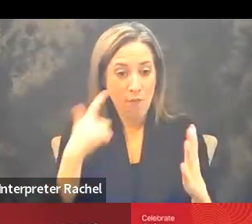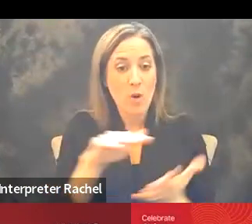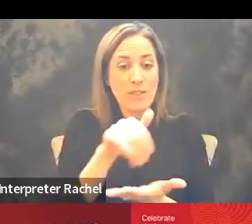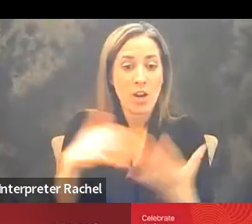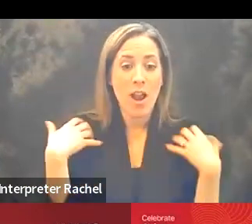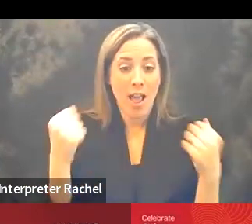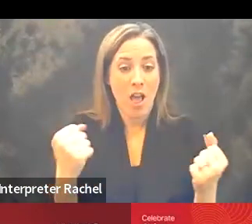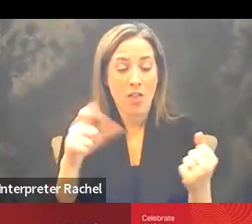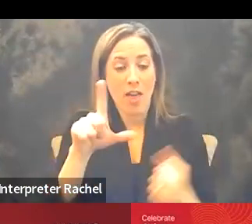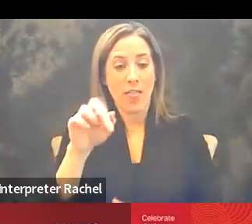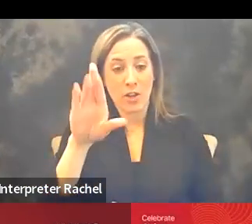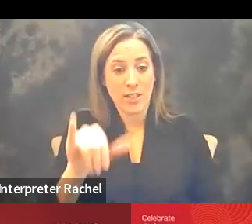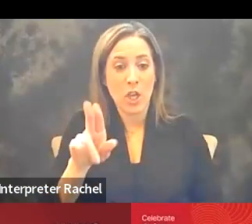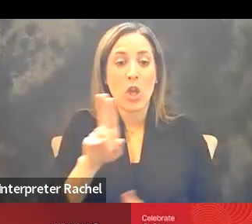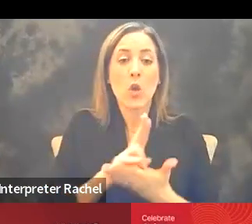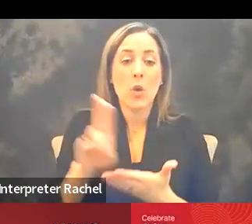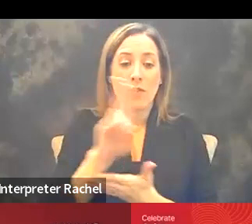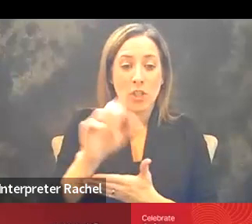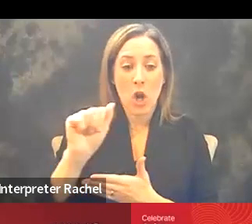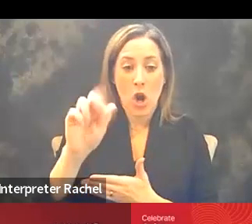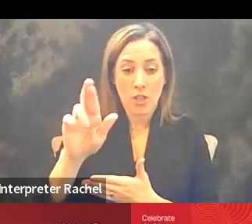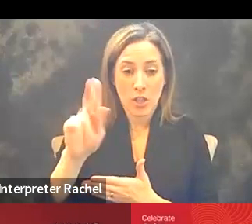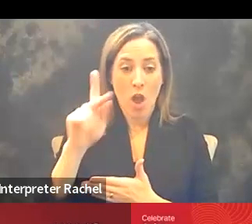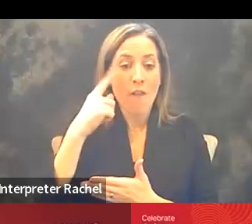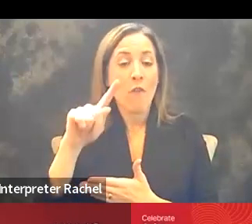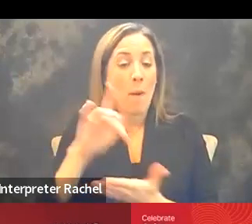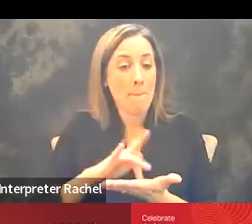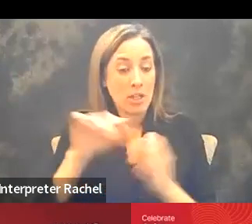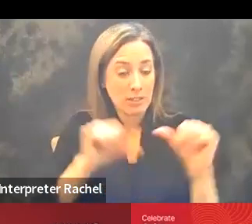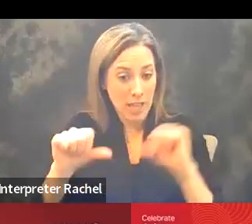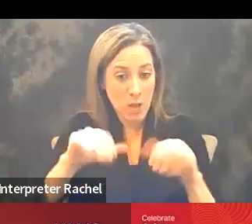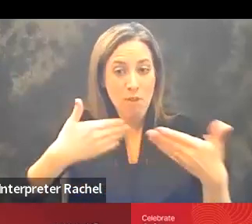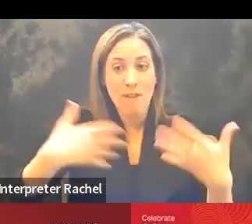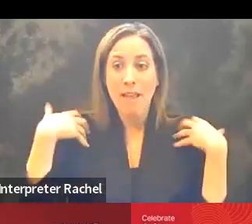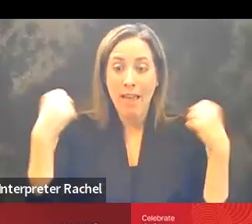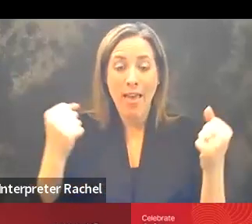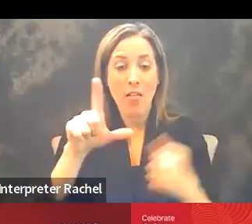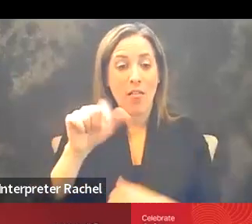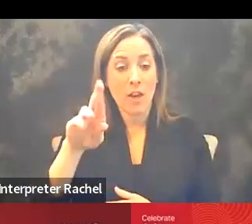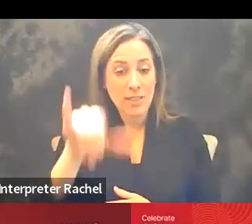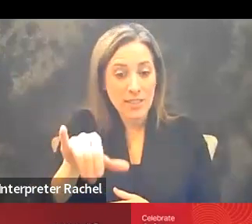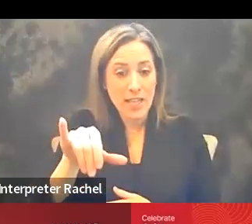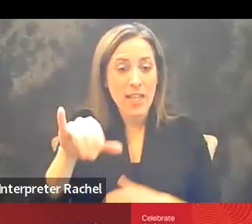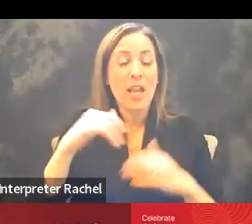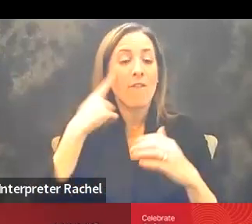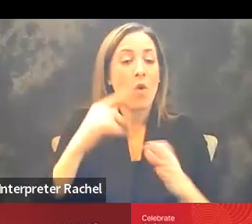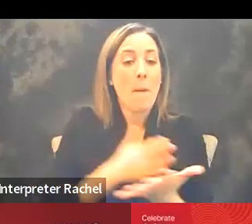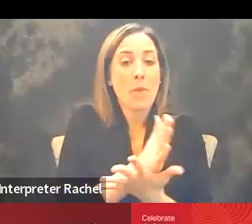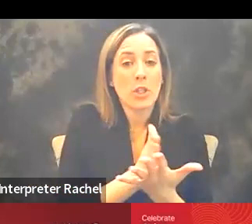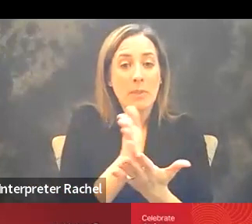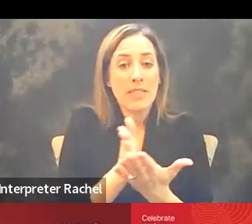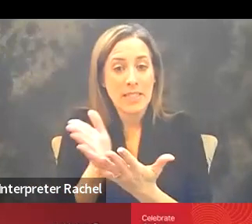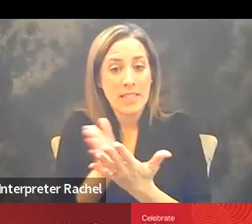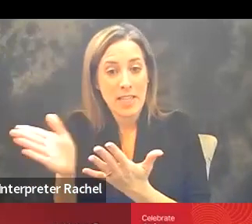at the University of Arkansas for Medical Sciences. She provides health literacy instruction for multidisciplinary health